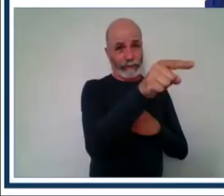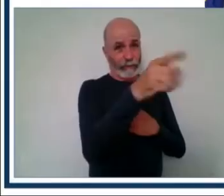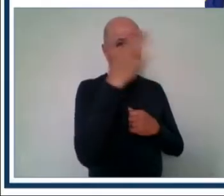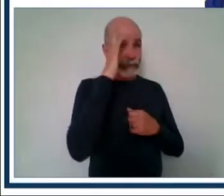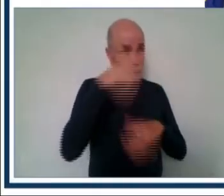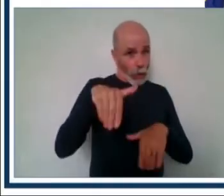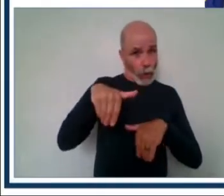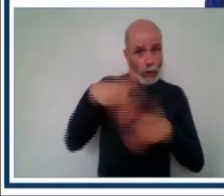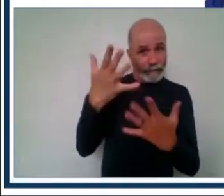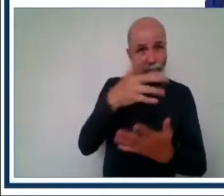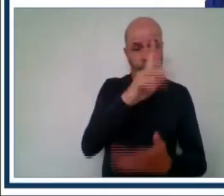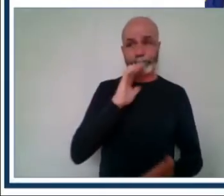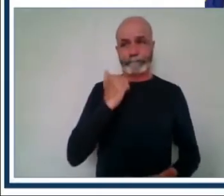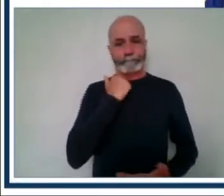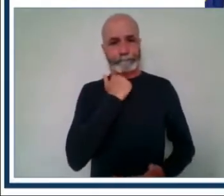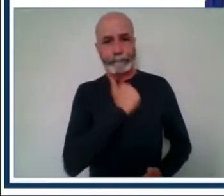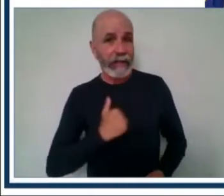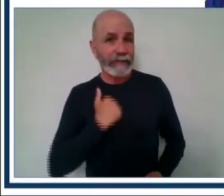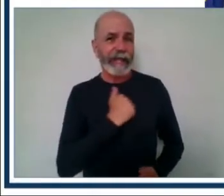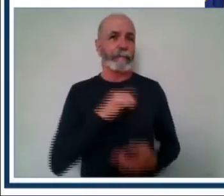suggested perhaps you could apologize to the players.